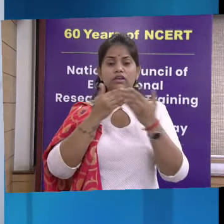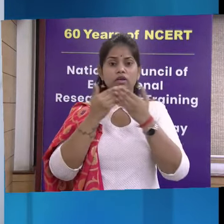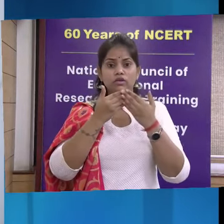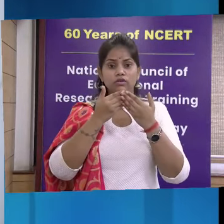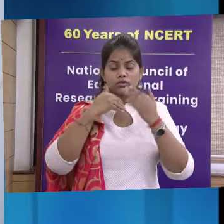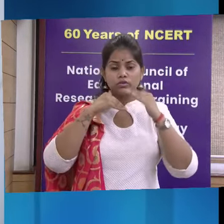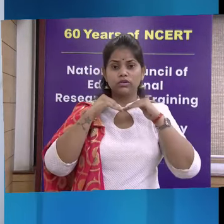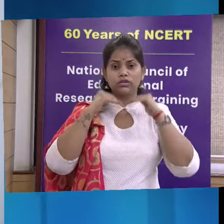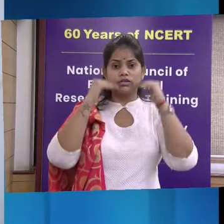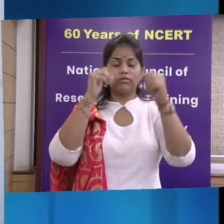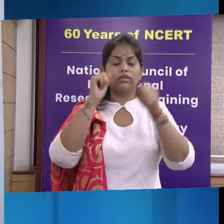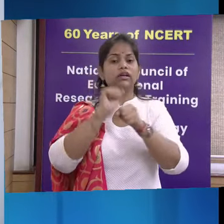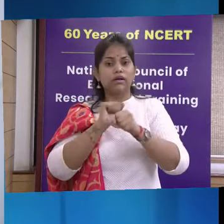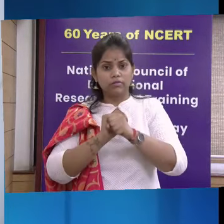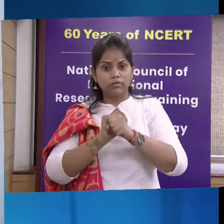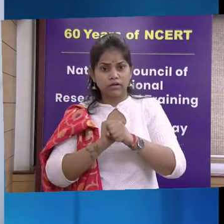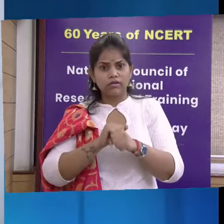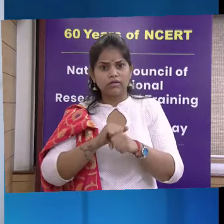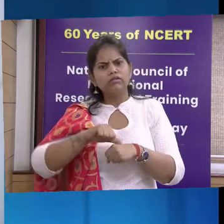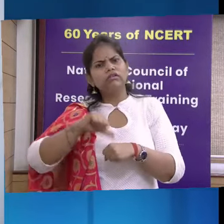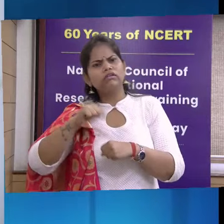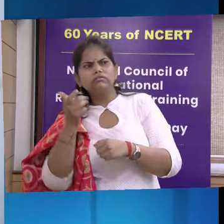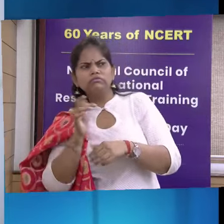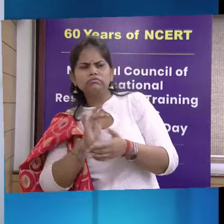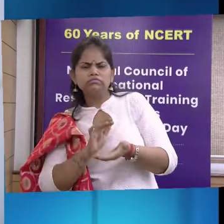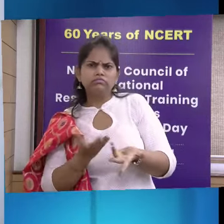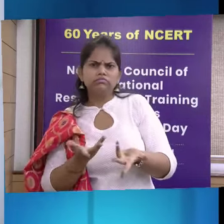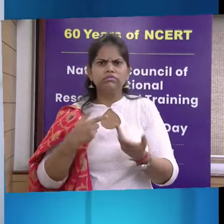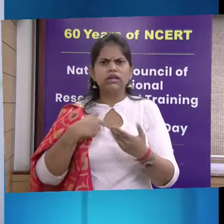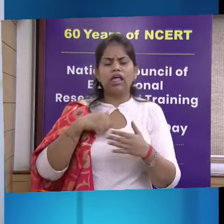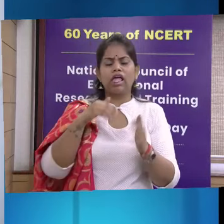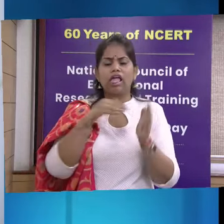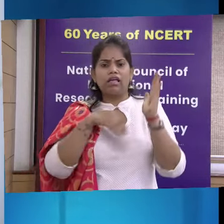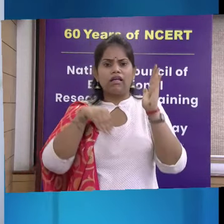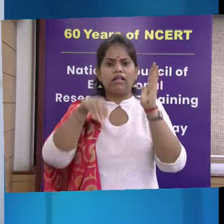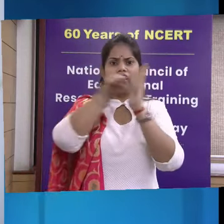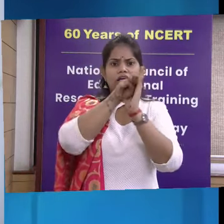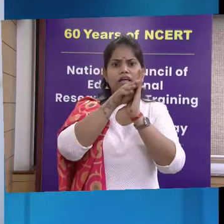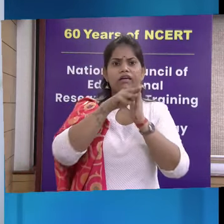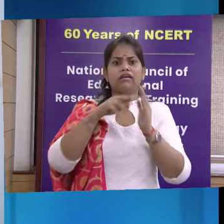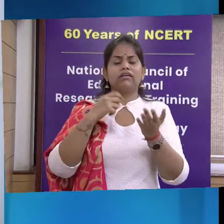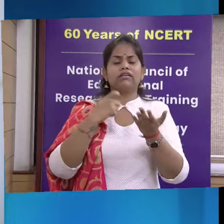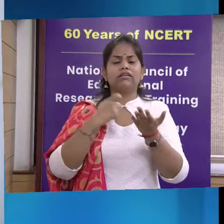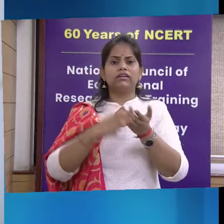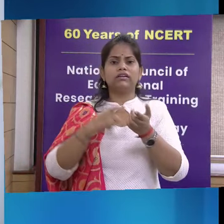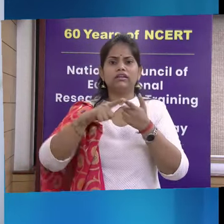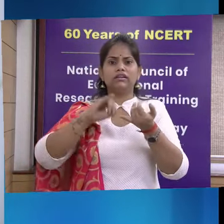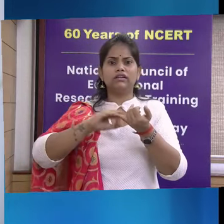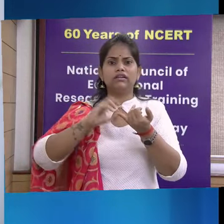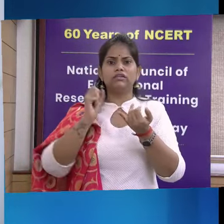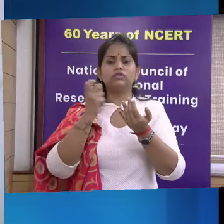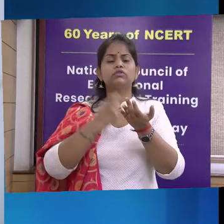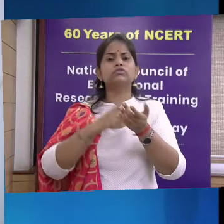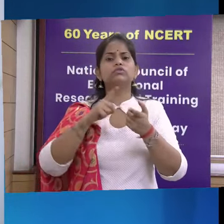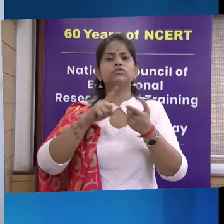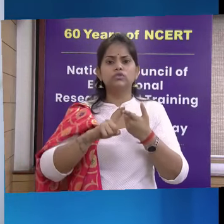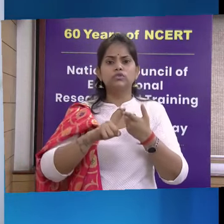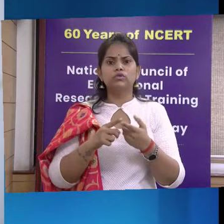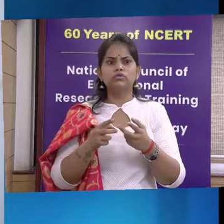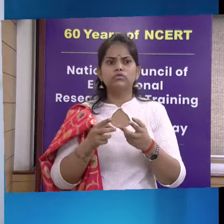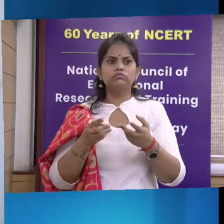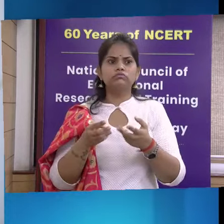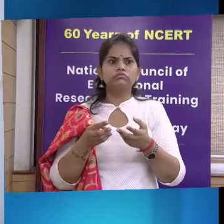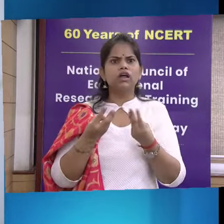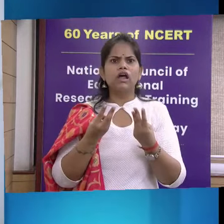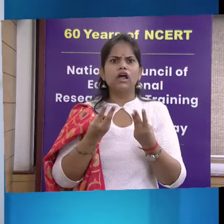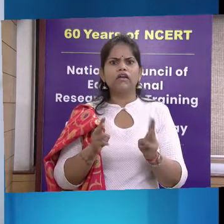system. Well, while on the other hand, it has to develop resources for the system in terms of material as well